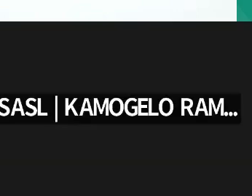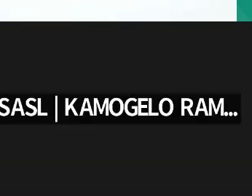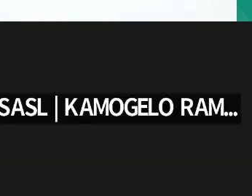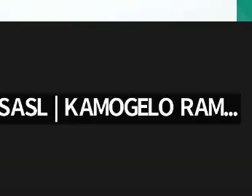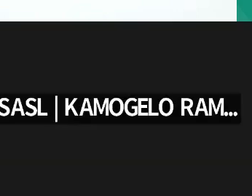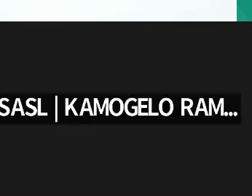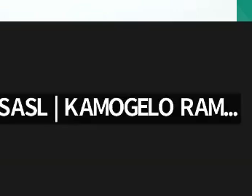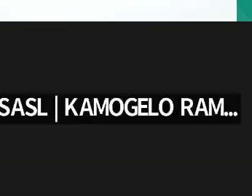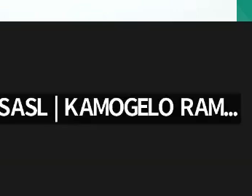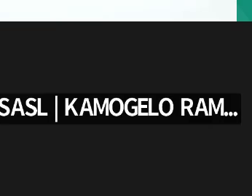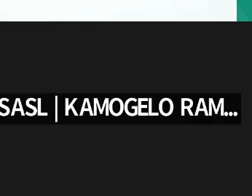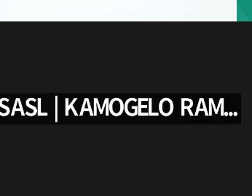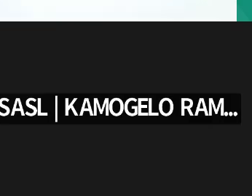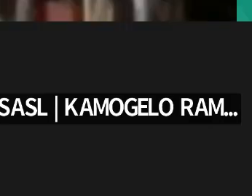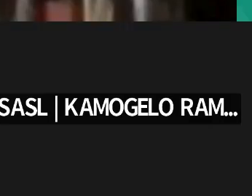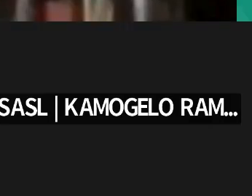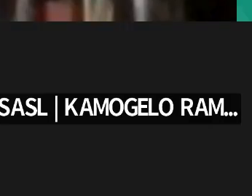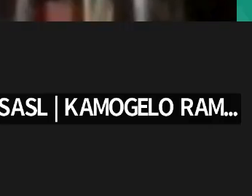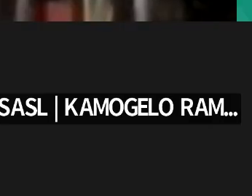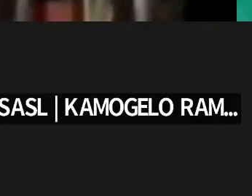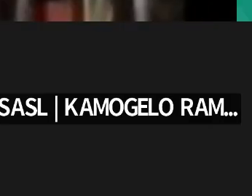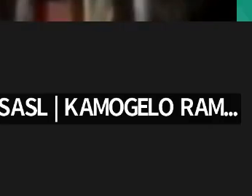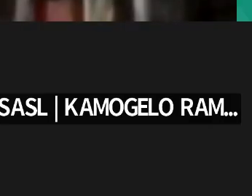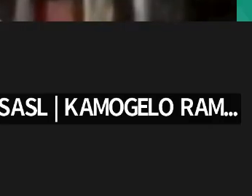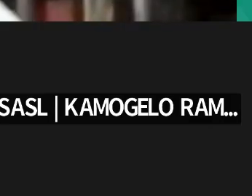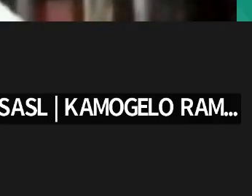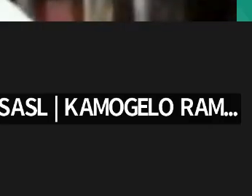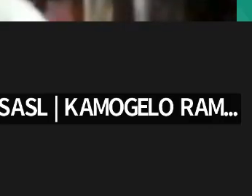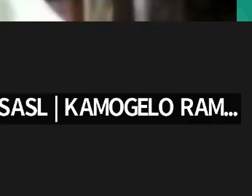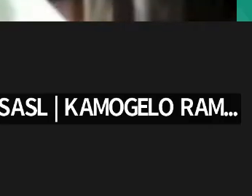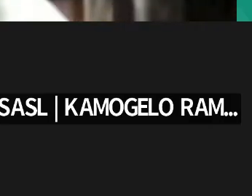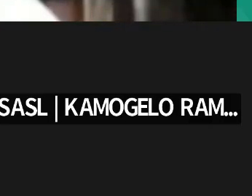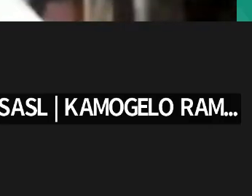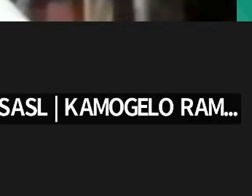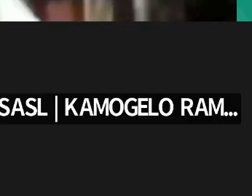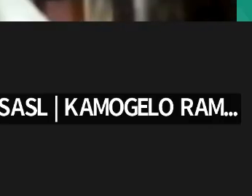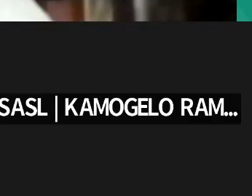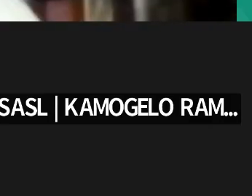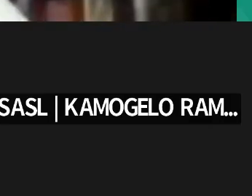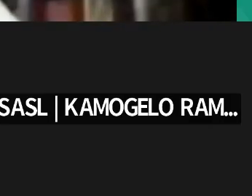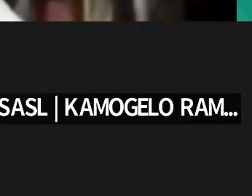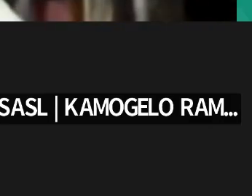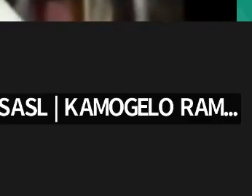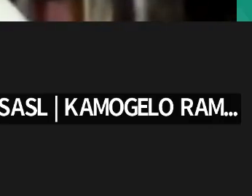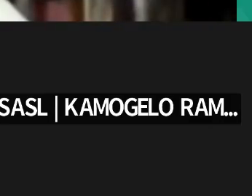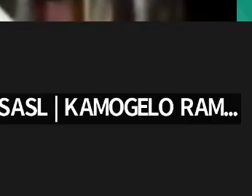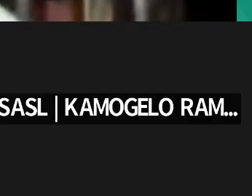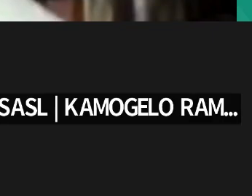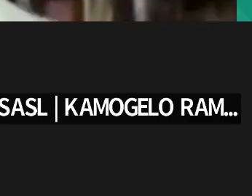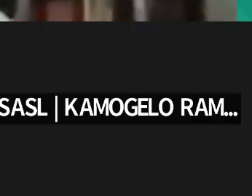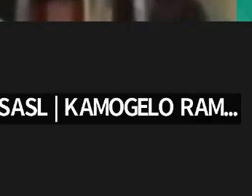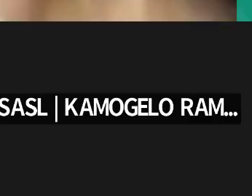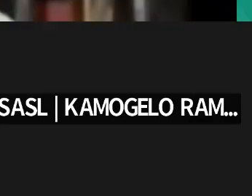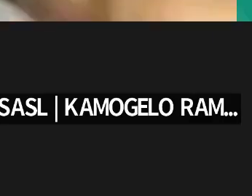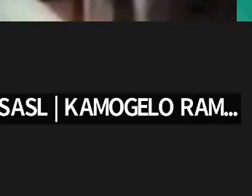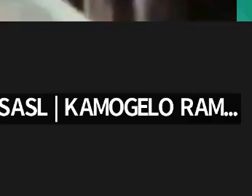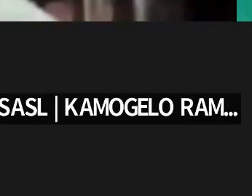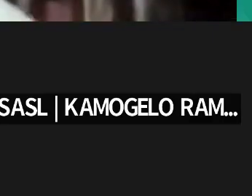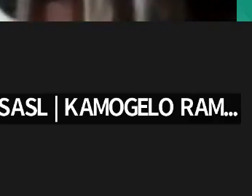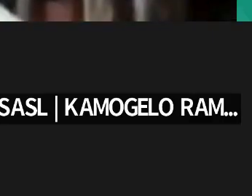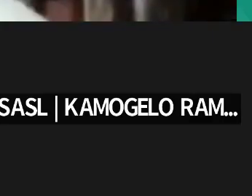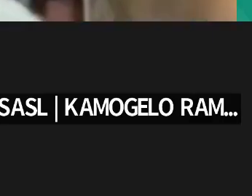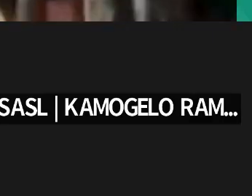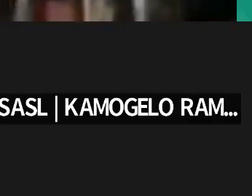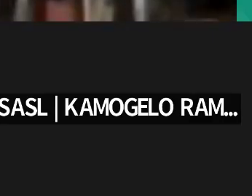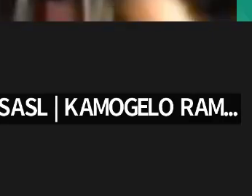Charity, it seems we have you on mute. Yes. Over to you. Okay, so I think I hate referring to like